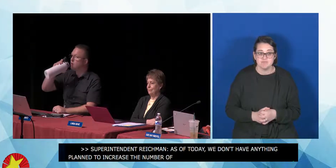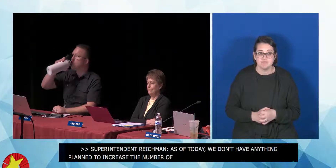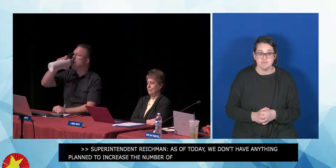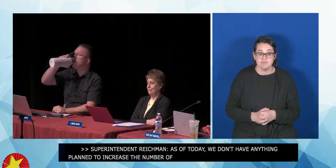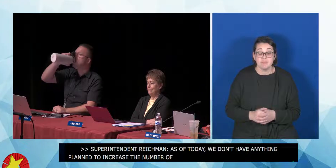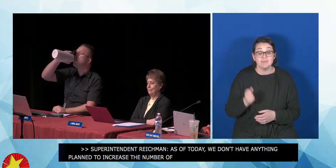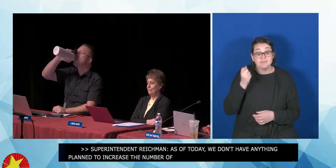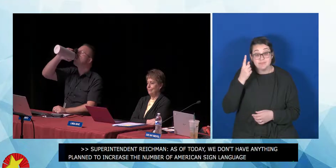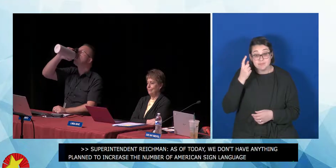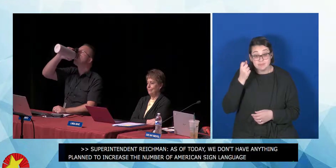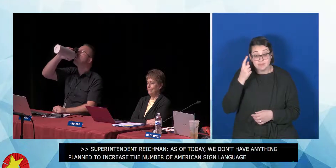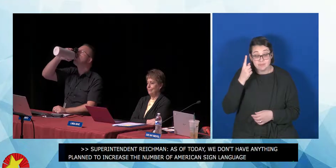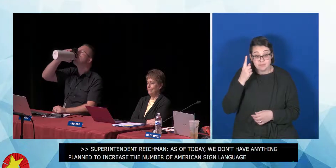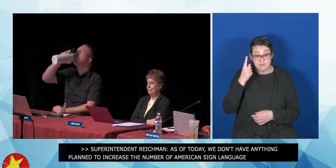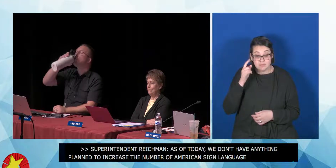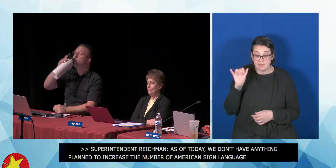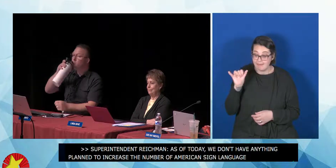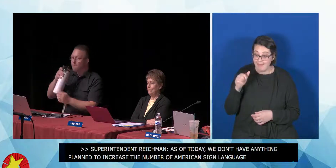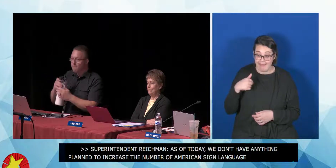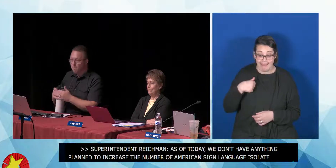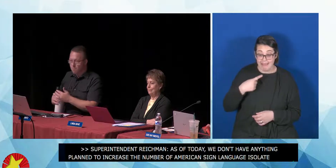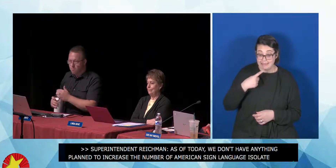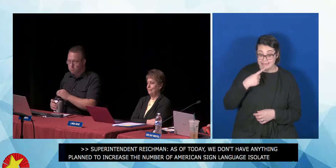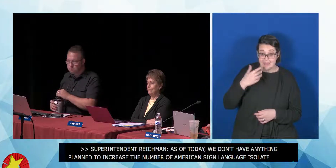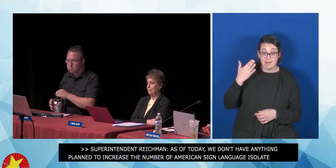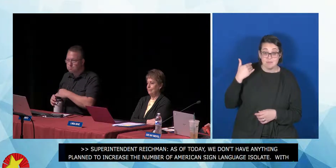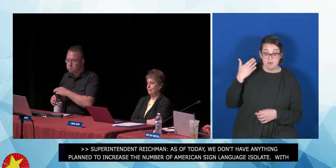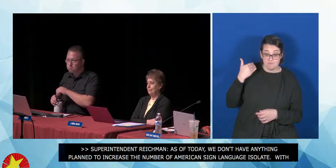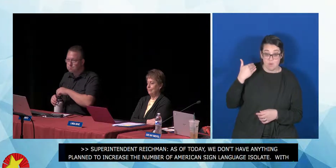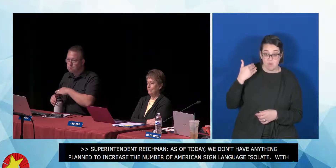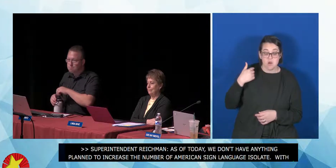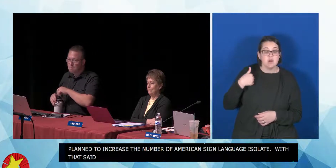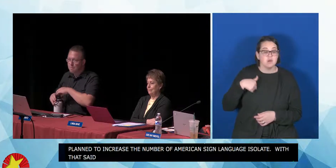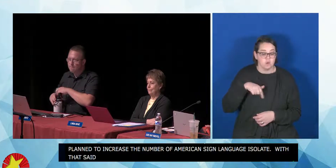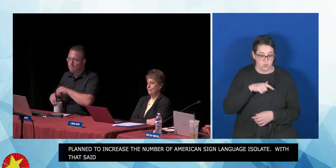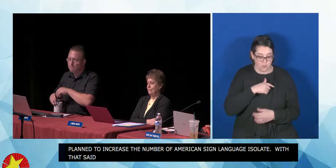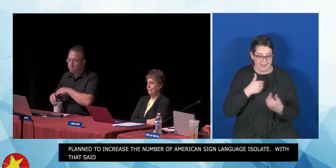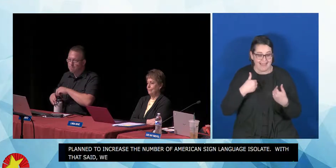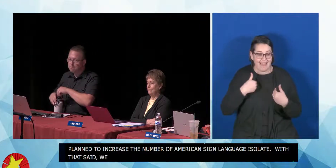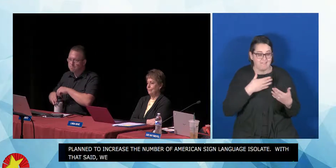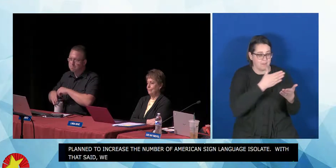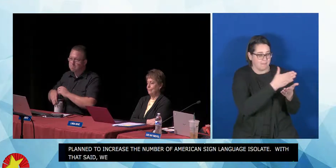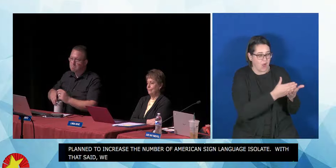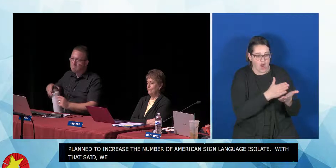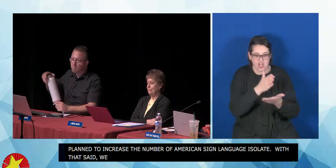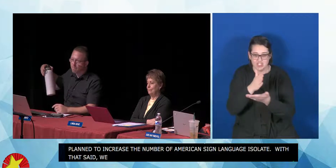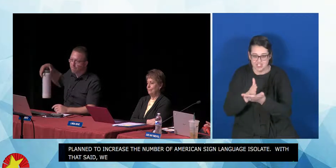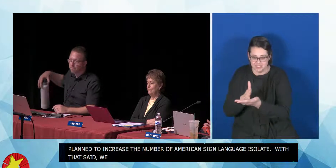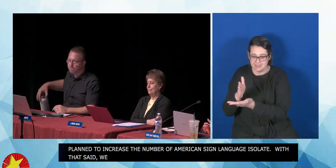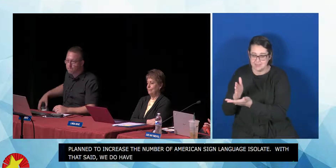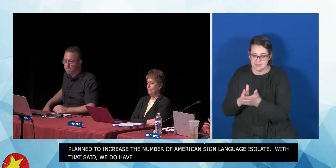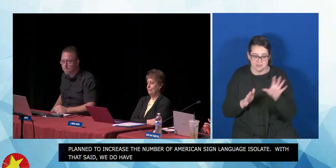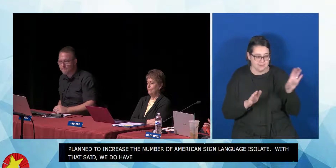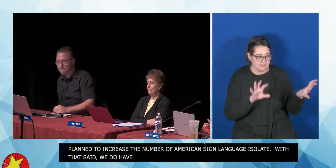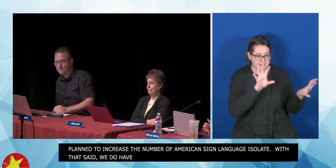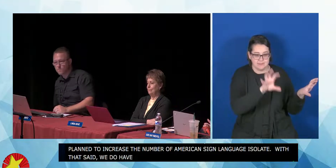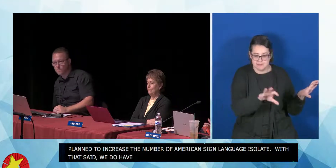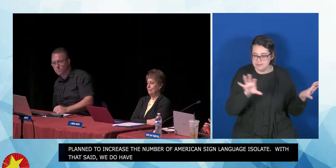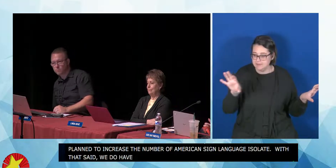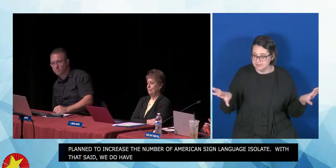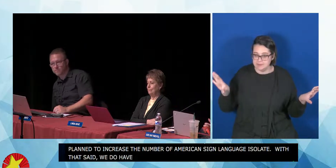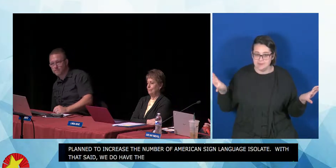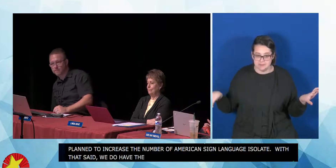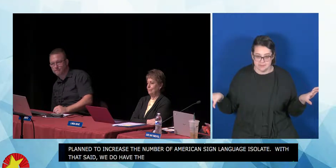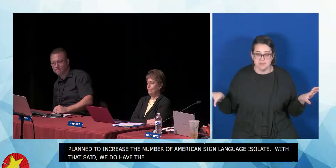That said, like I said, we do have the pieces within the agency